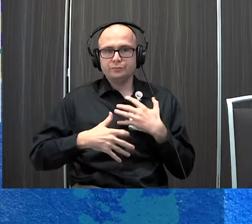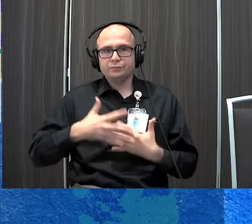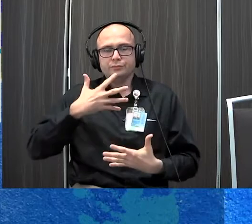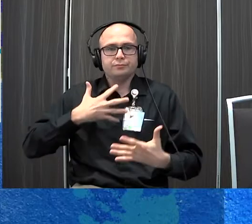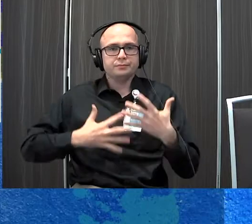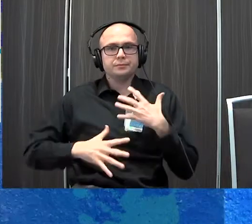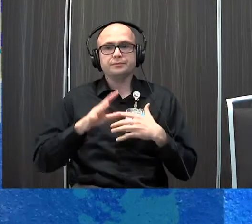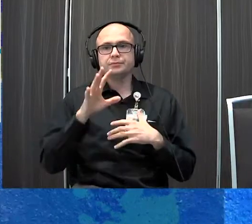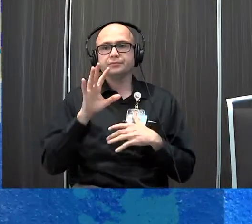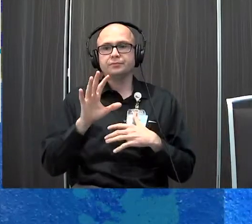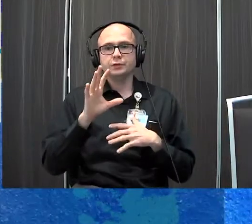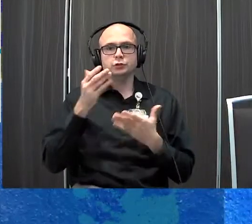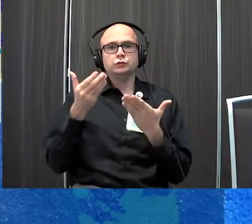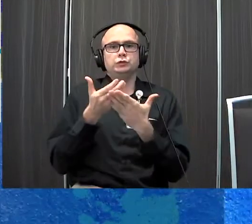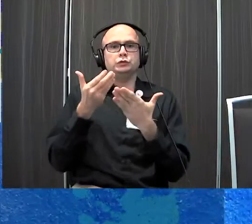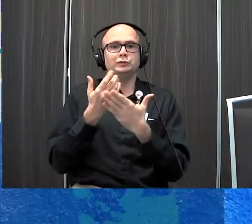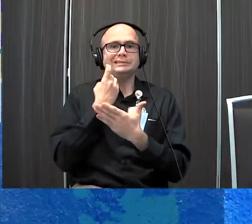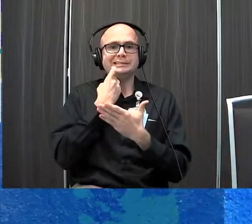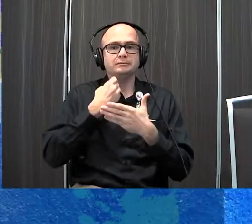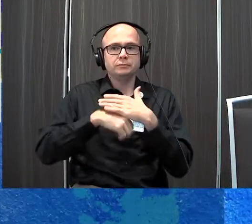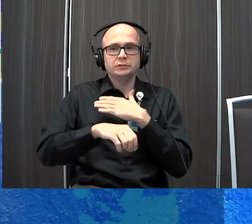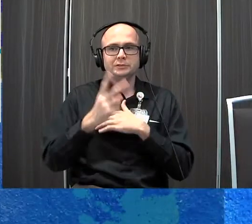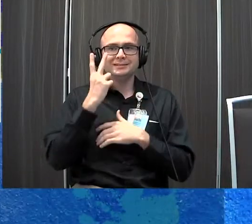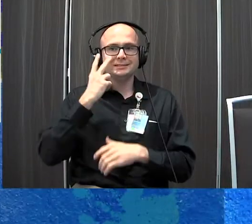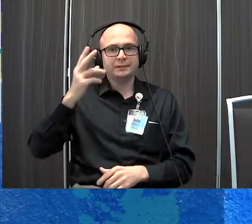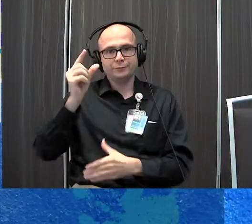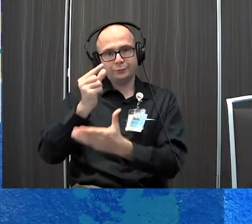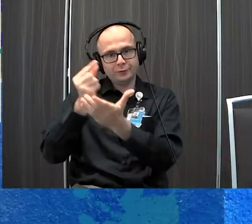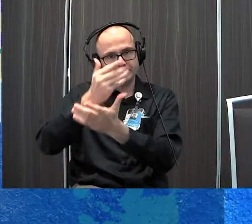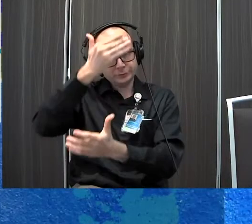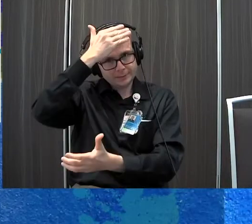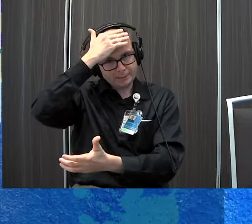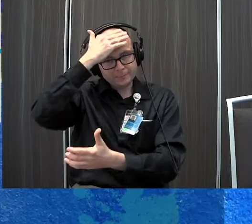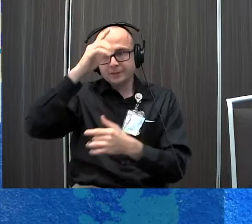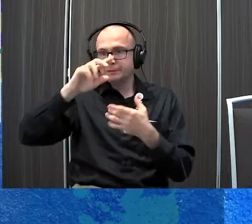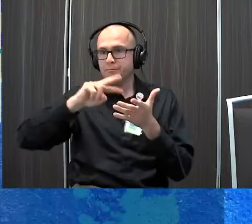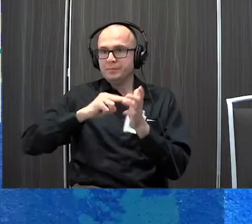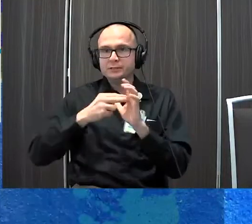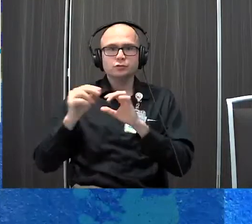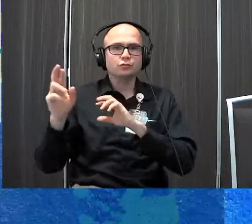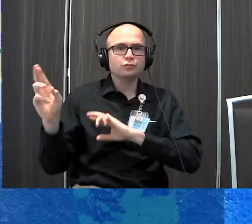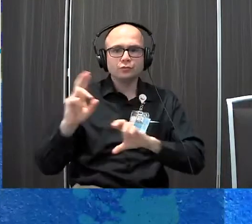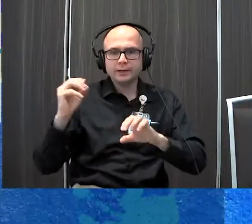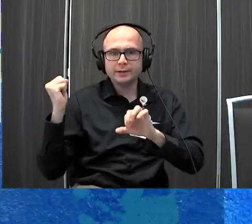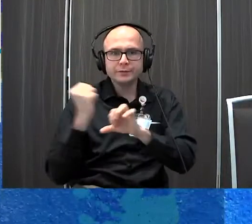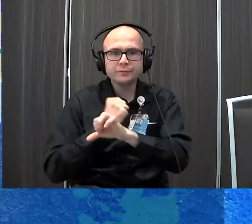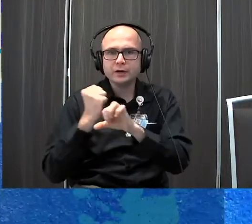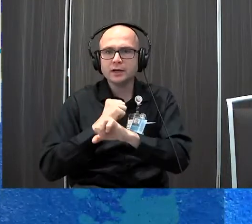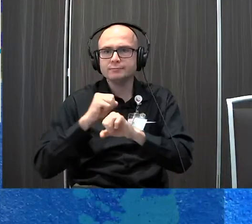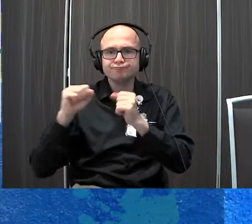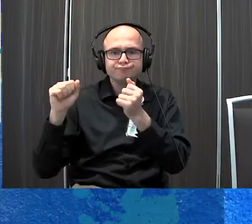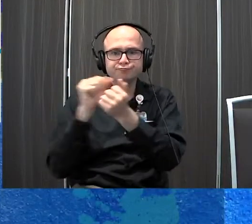where they're naive T cells, and you can see I have a little graduation cap on them, and that just means that they're ready to fight infections and